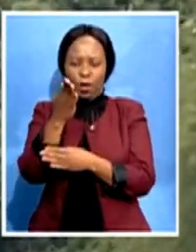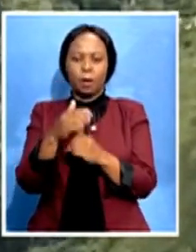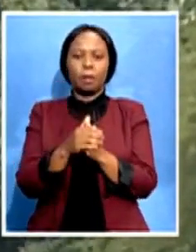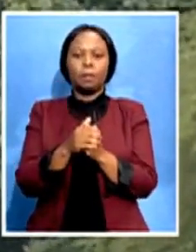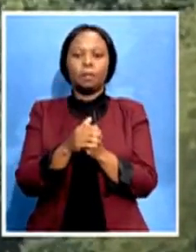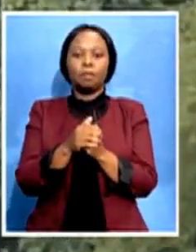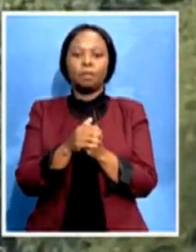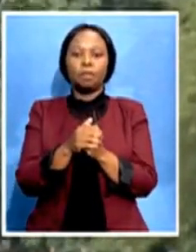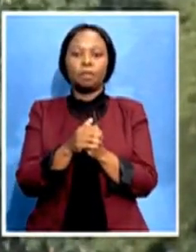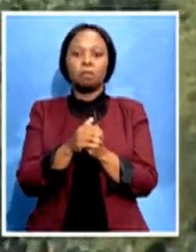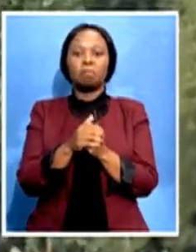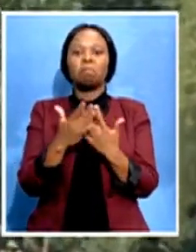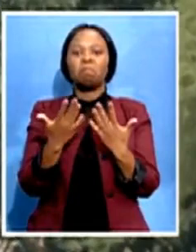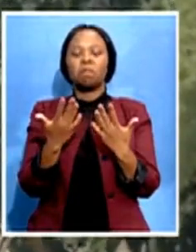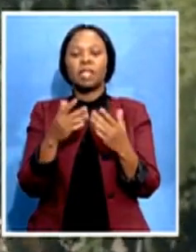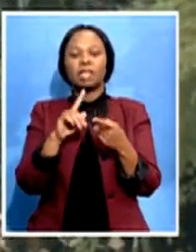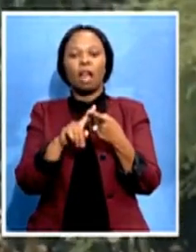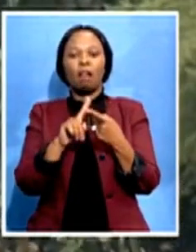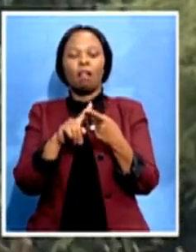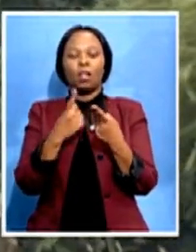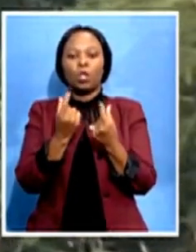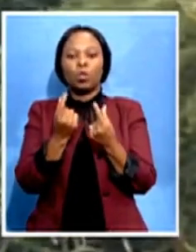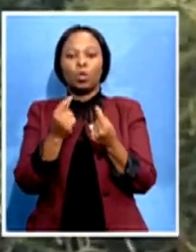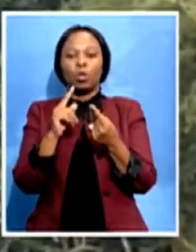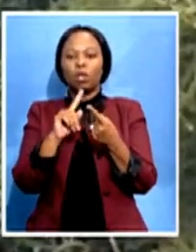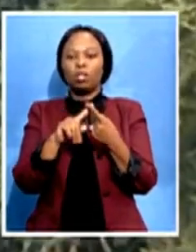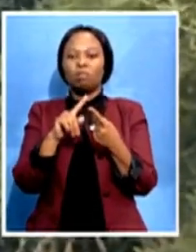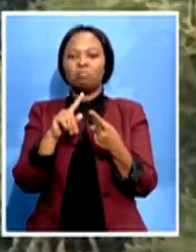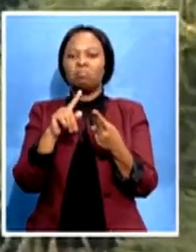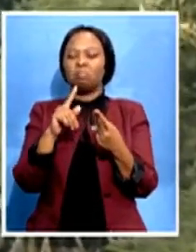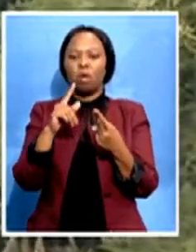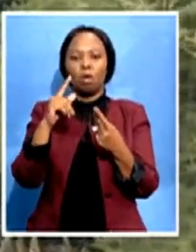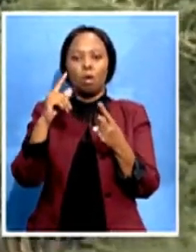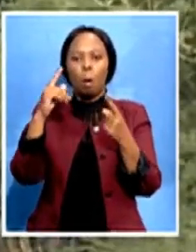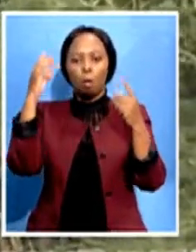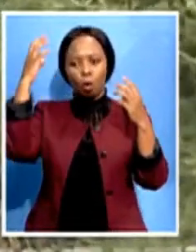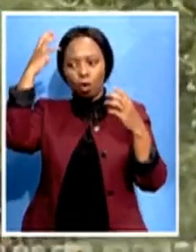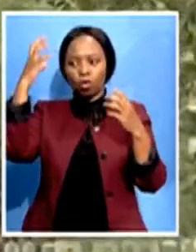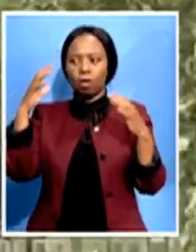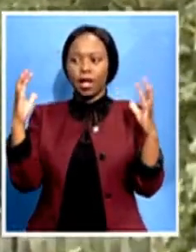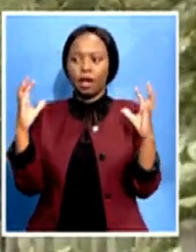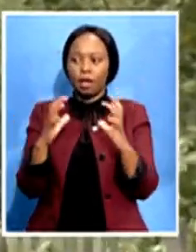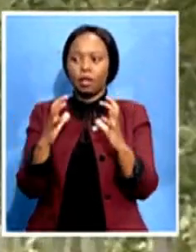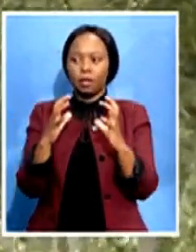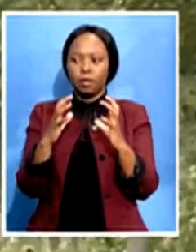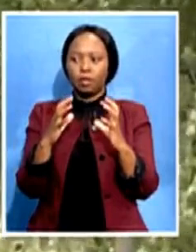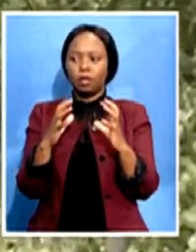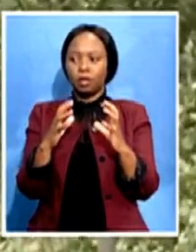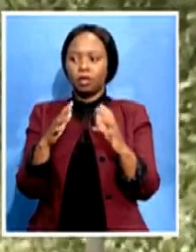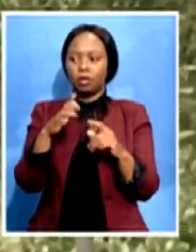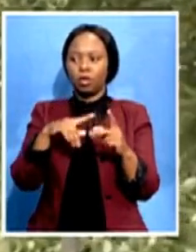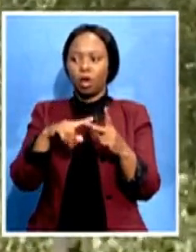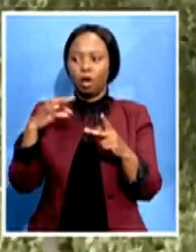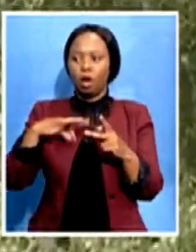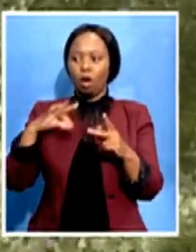your reed dance, umkhosi omhlanga in isiZulu. Even if you can just see the way that this palace is built,